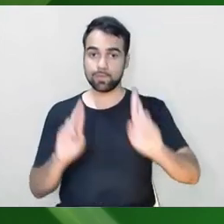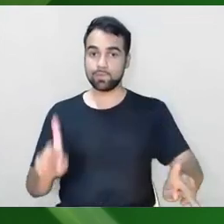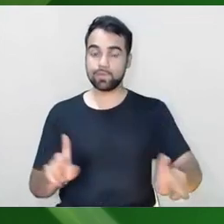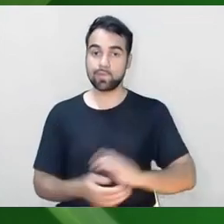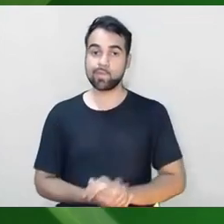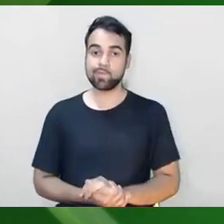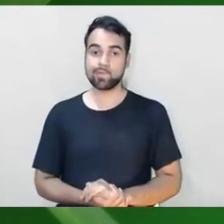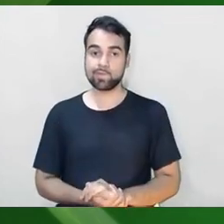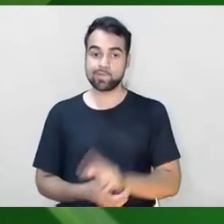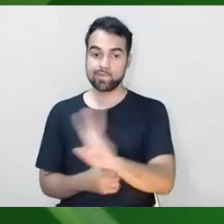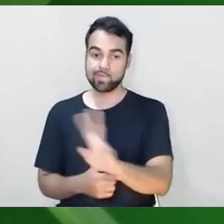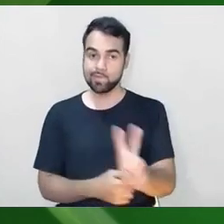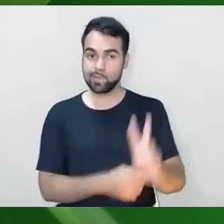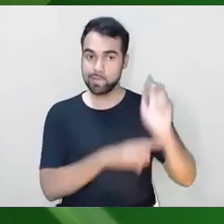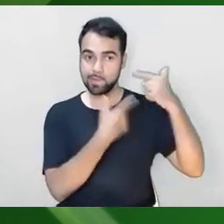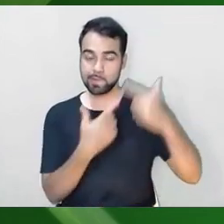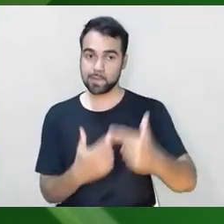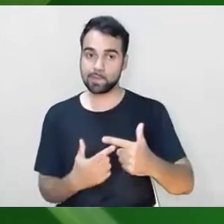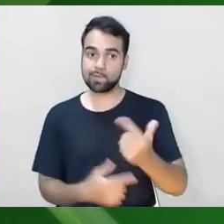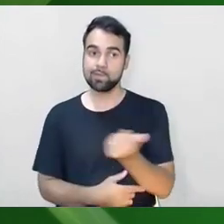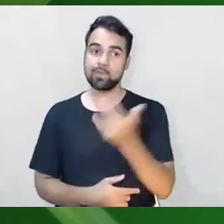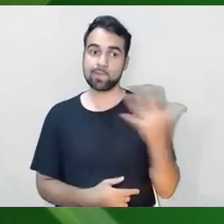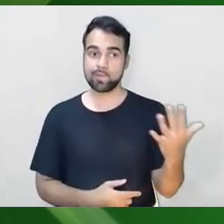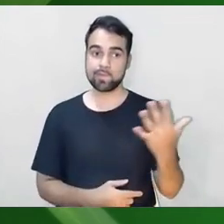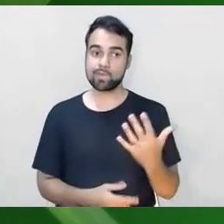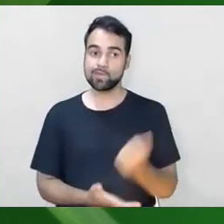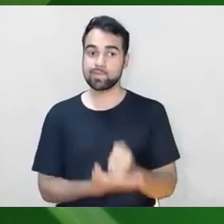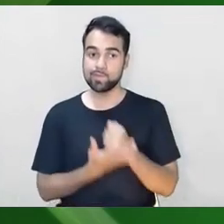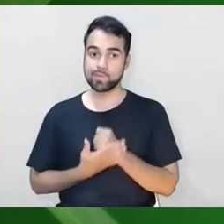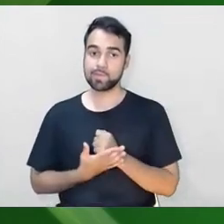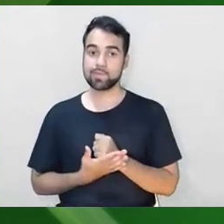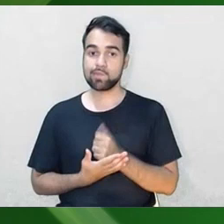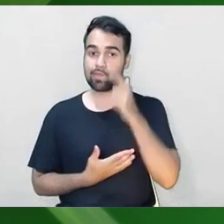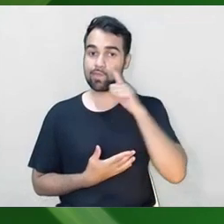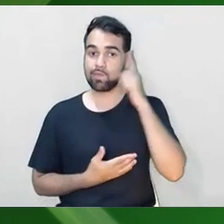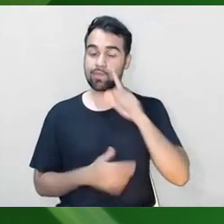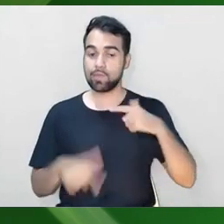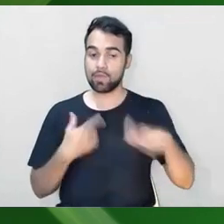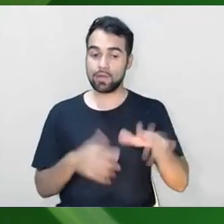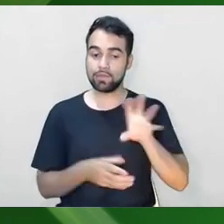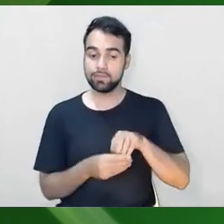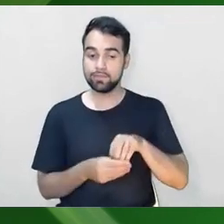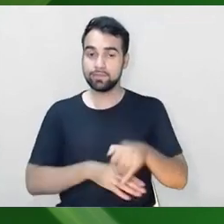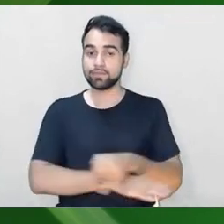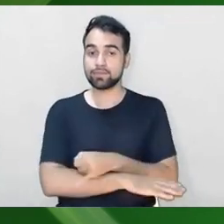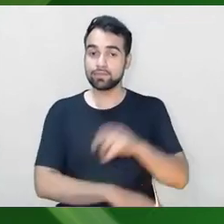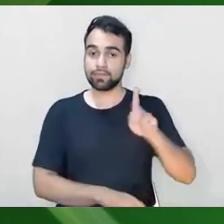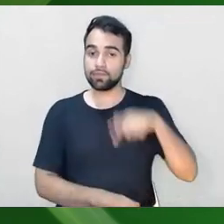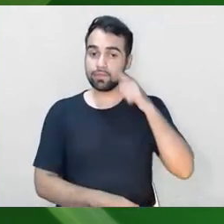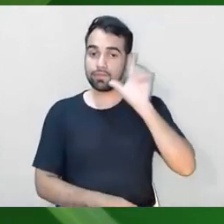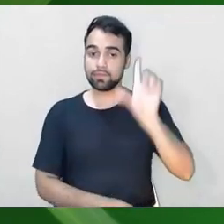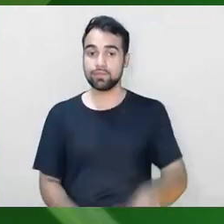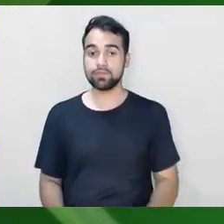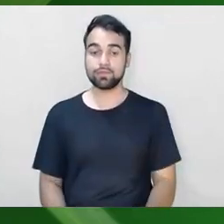To understand the difference of a traditional monitoring, how much operational gain I have. So this is a